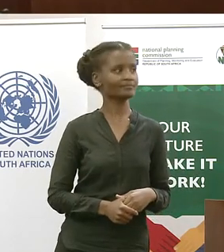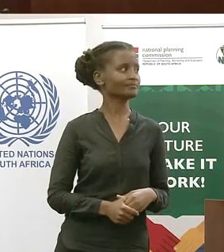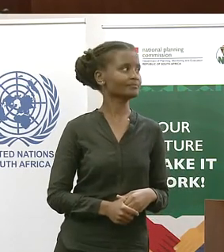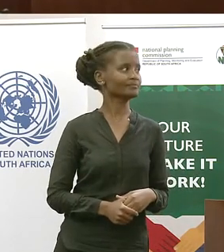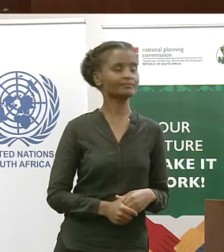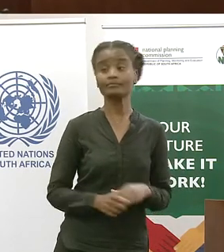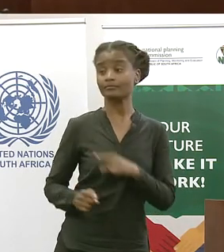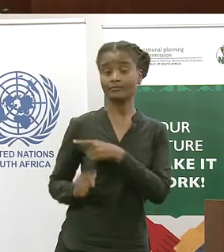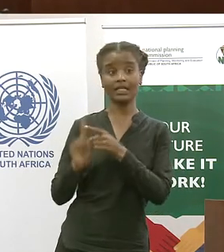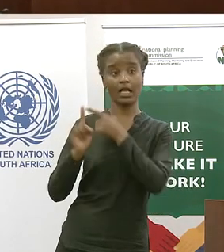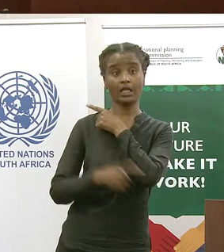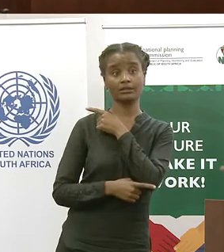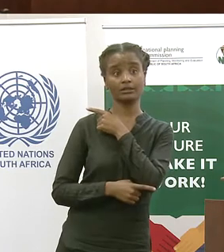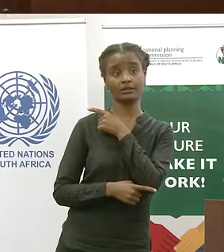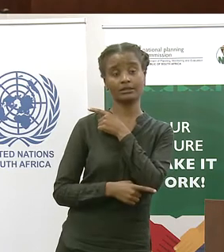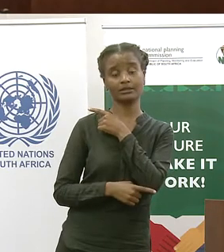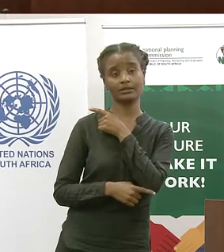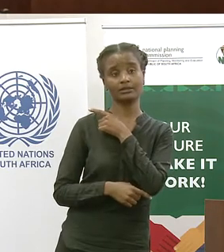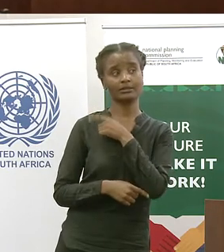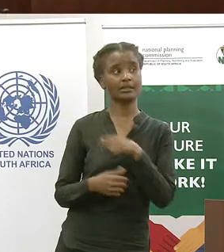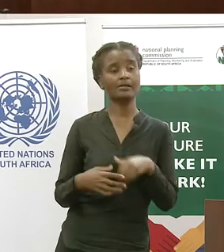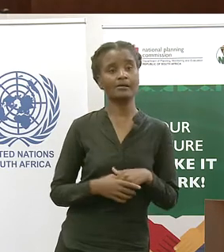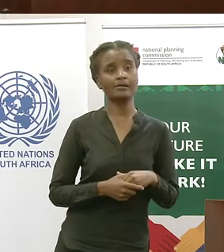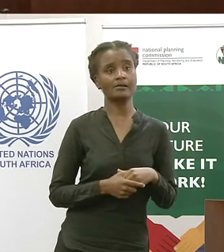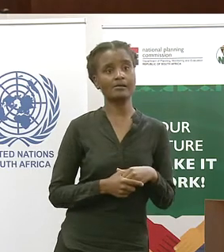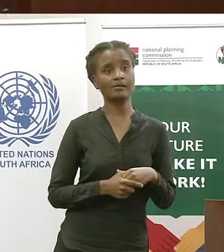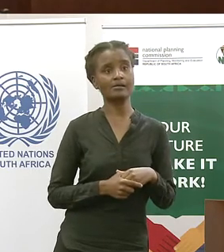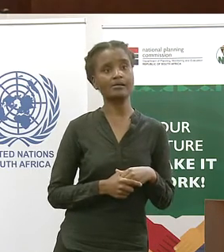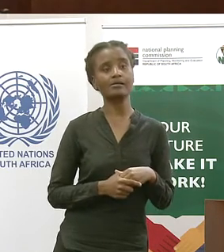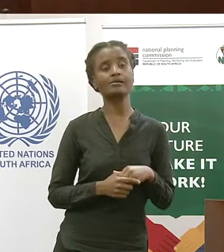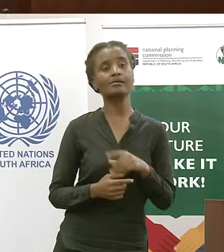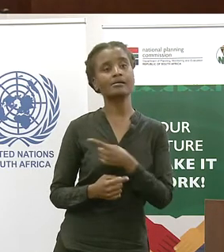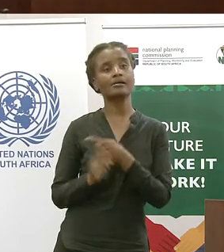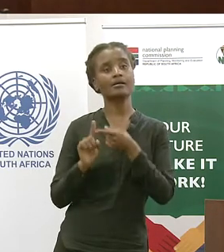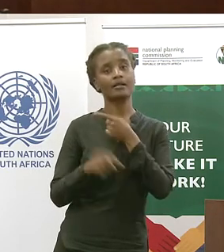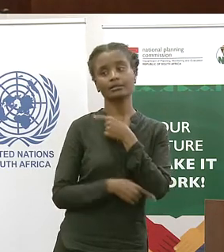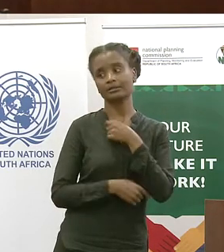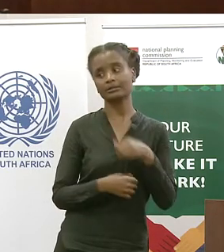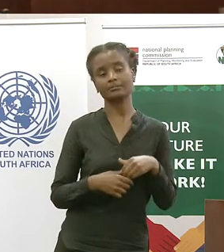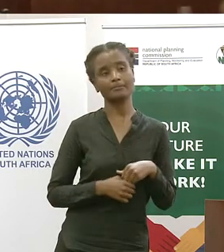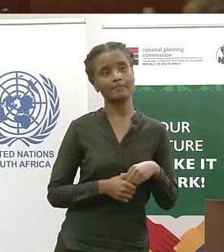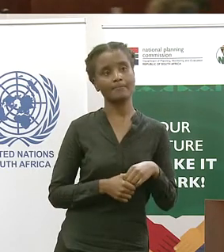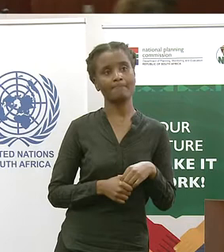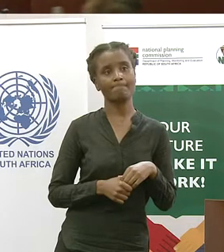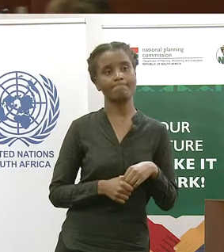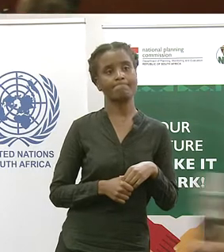That's the last one. Yeah. That's the last one.